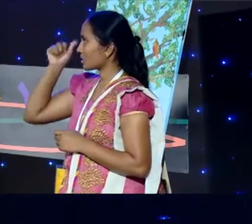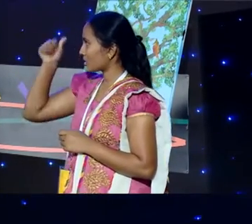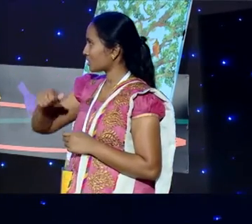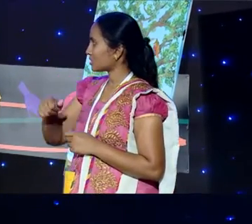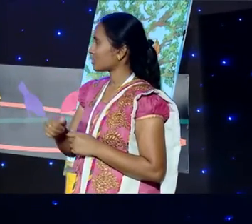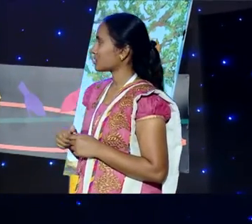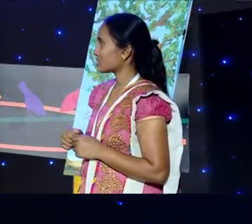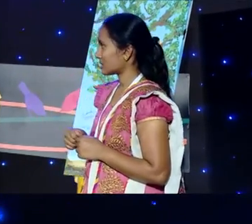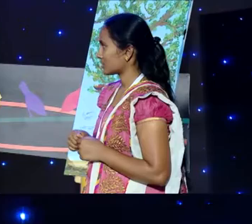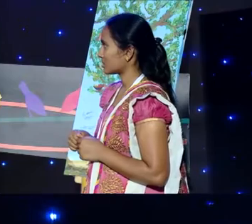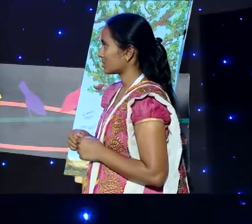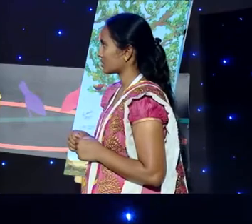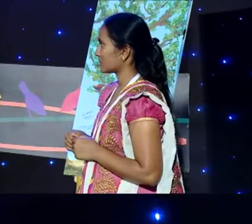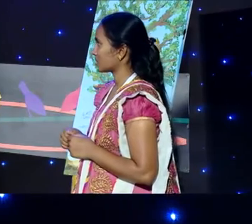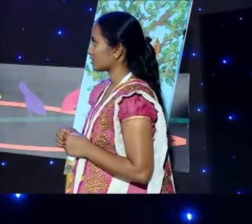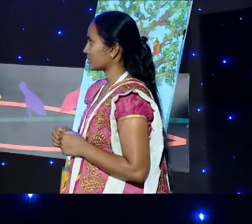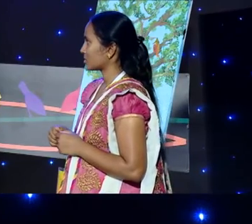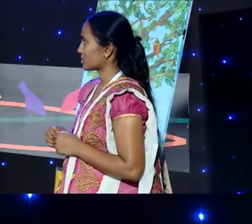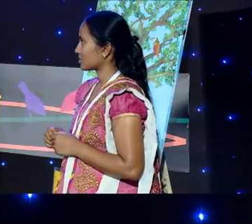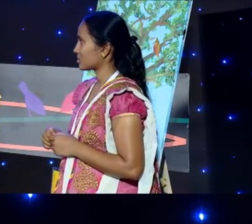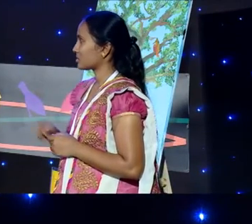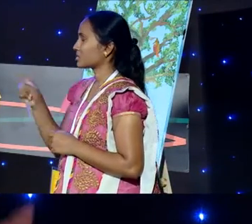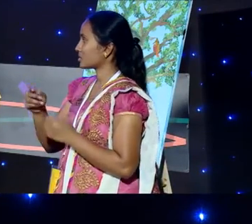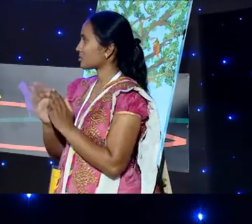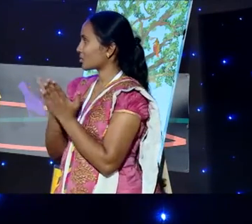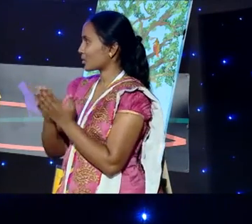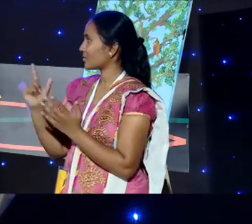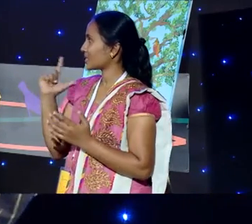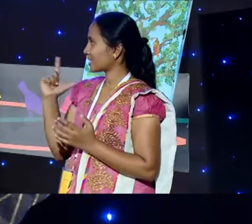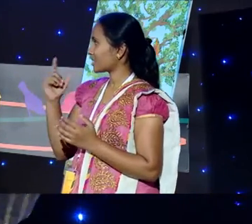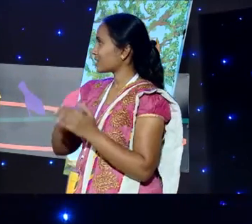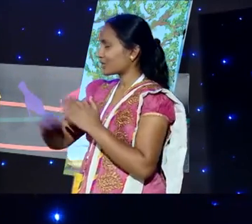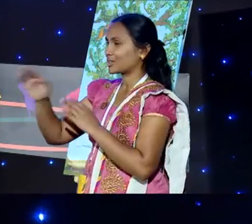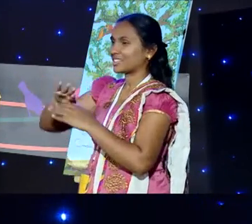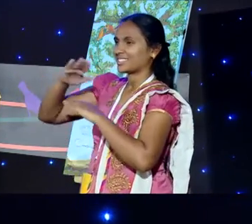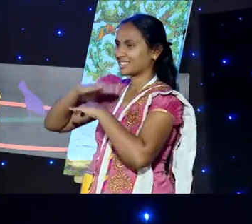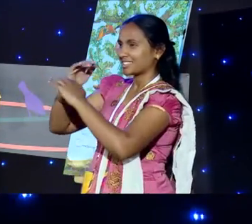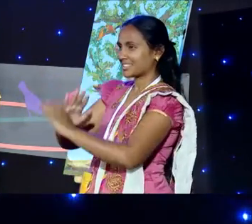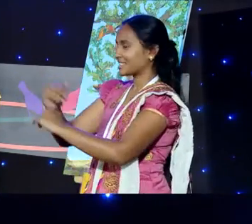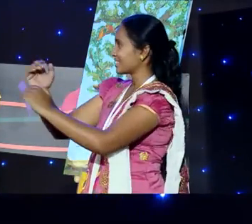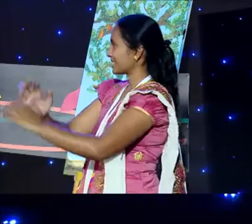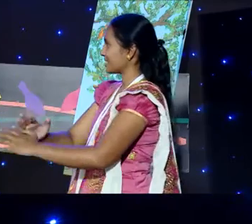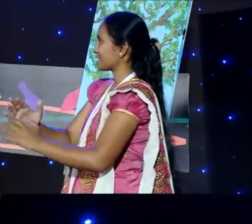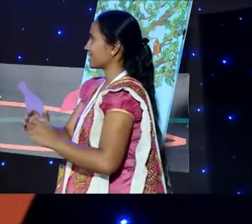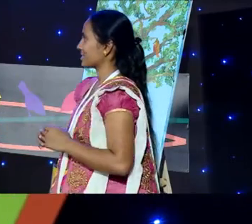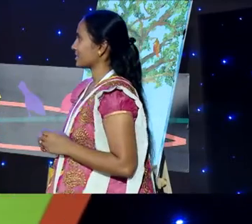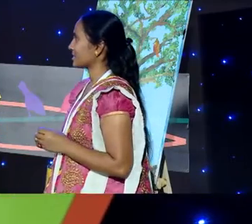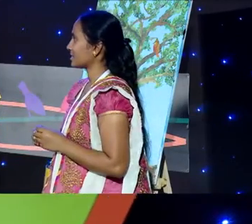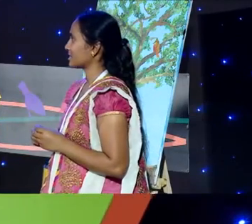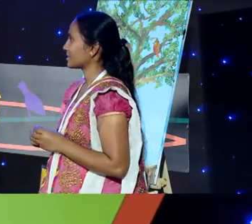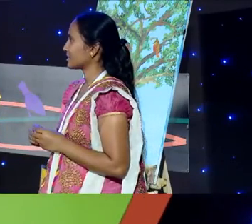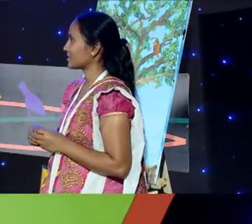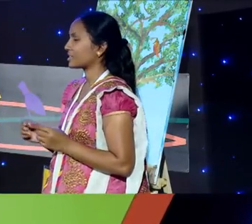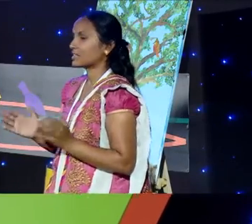had to process this. He's in the middle of writing a book on leadership, and he says, instead of going to the CEOs, I actually need to profile these people of incredible